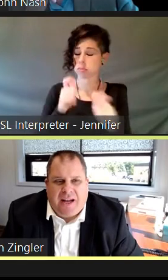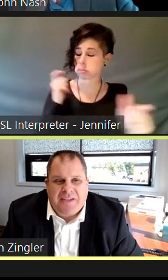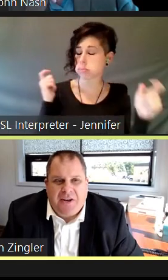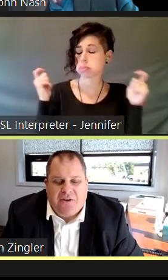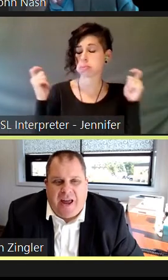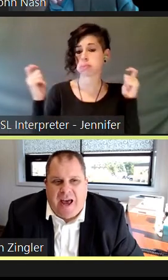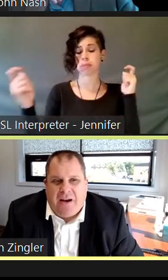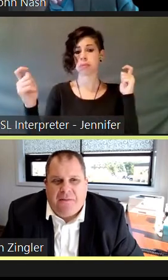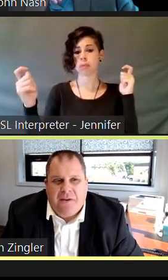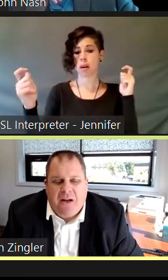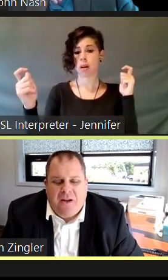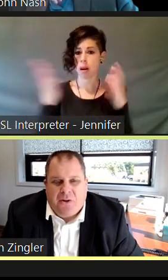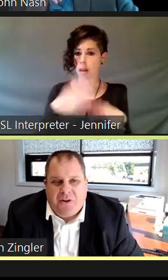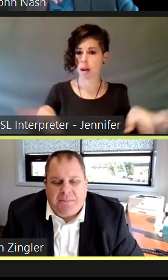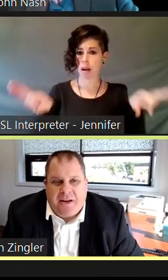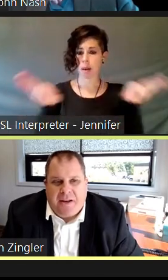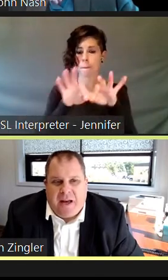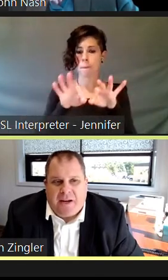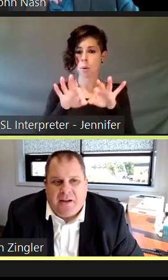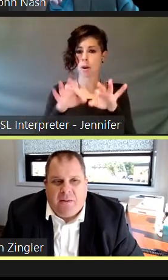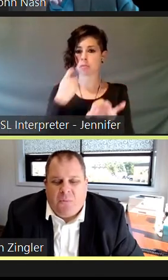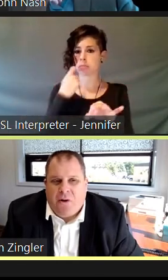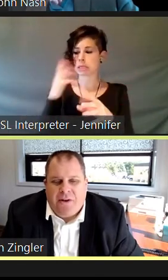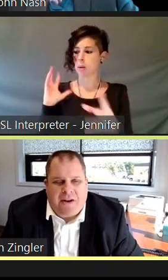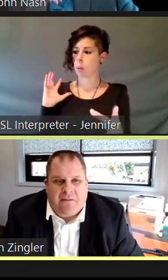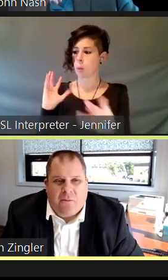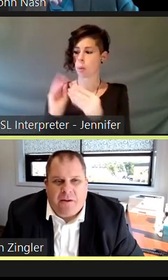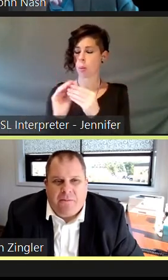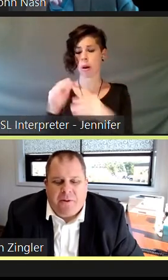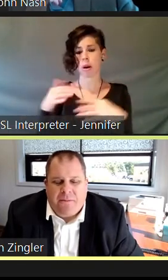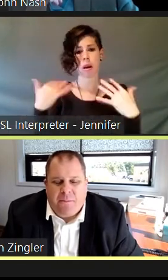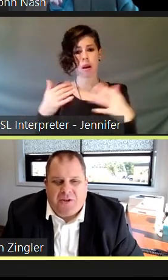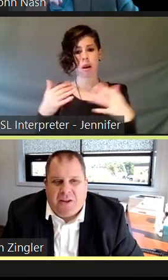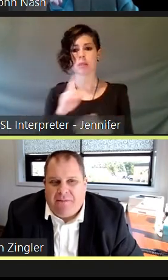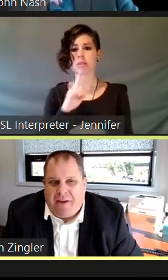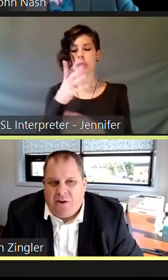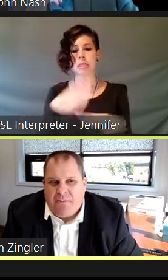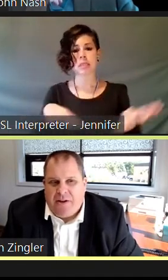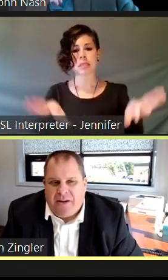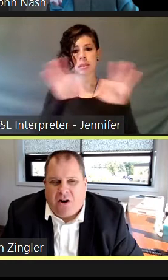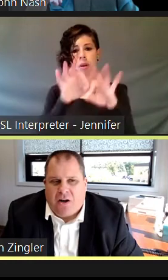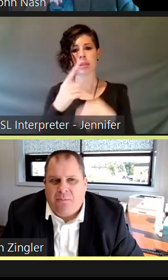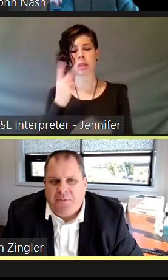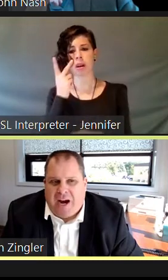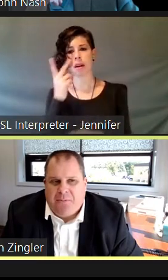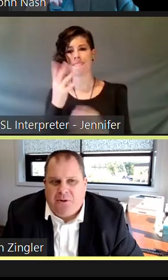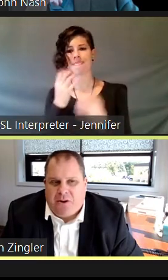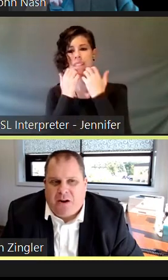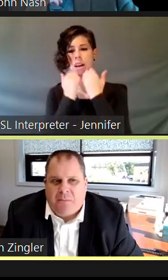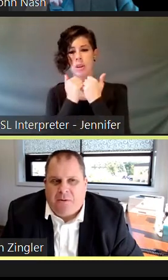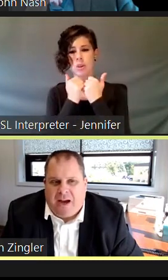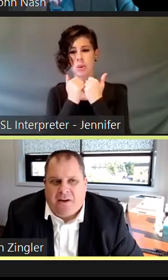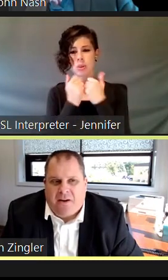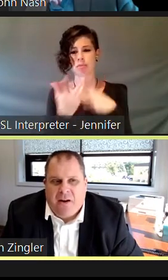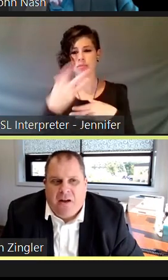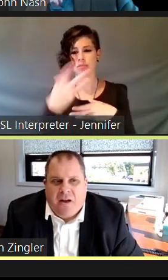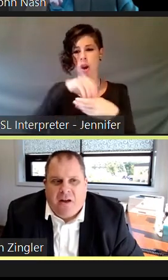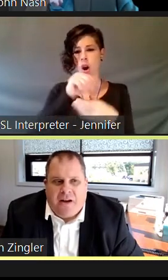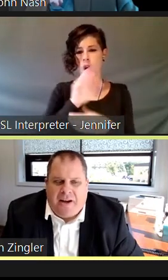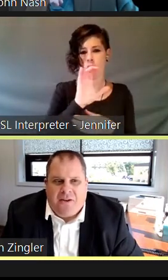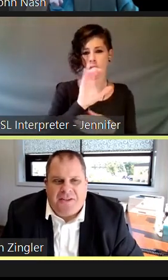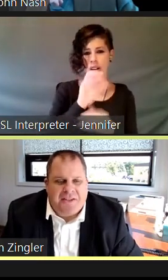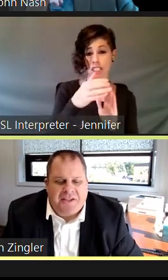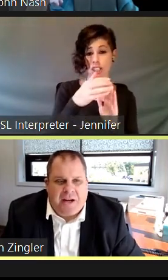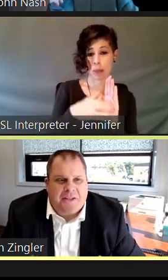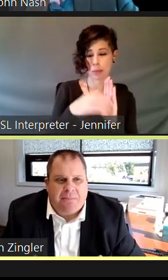the last year and a half during this pandemic. More than ever, we saw the value in being an ARC chapter and an ARC provider. And